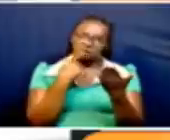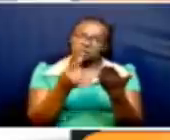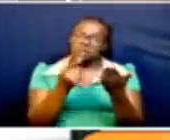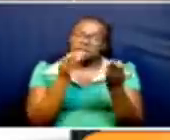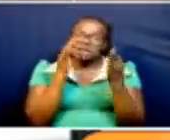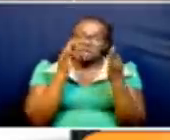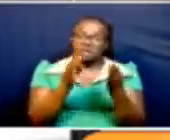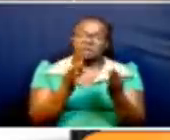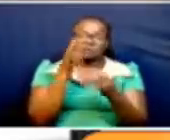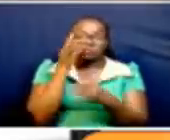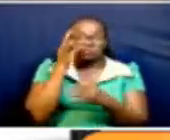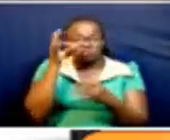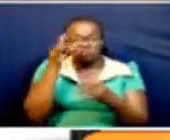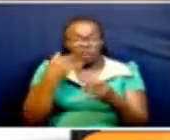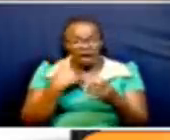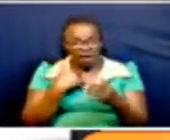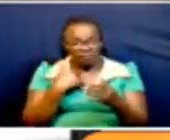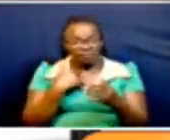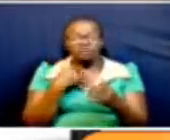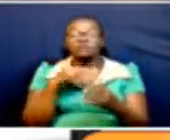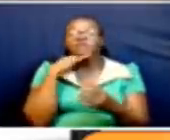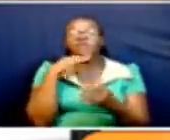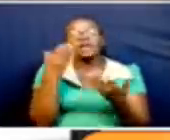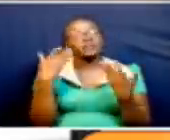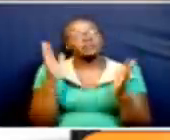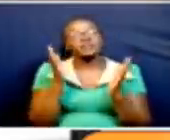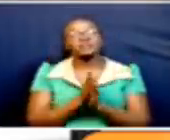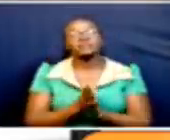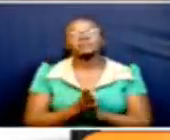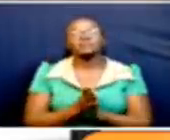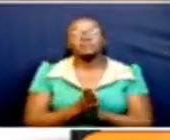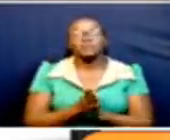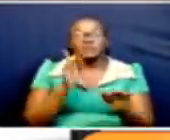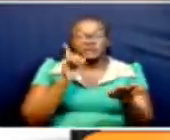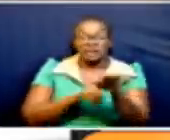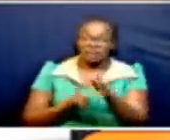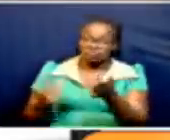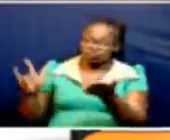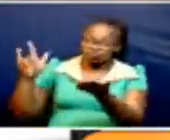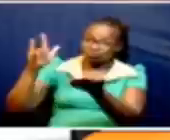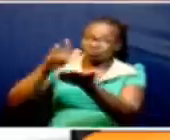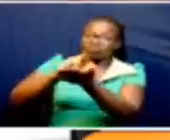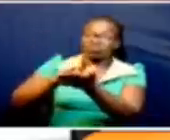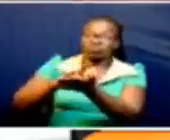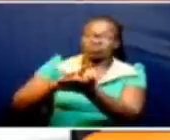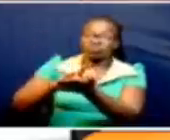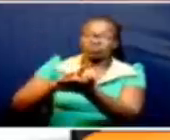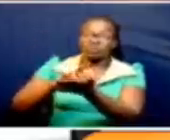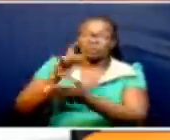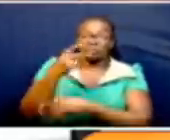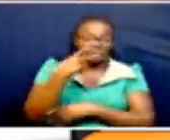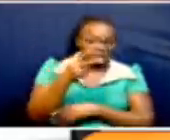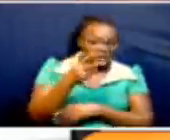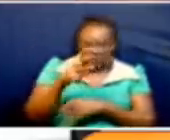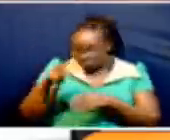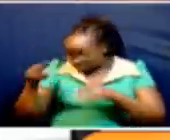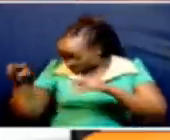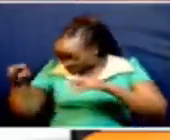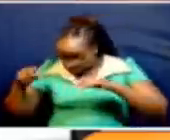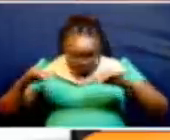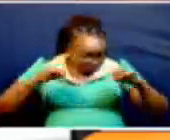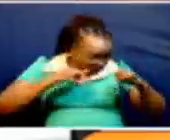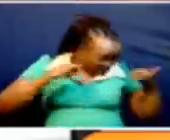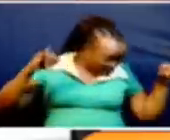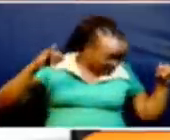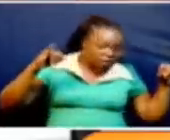unabangi kwa mfuko. Yes. Feature. My friend, you even suspect yourself. Ukiland kwa airport, unaangalia kama umewekewa kitu na mutu. Are you serious? That's how scary it